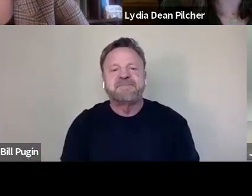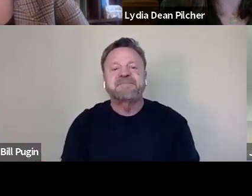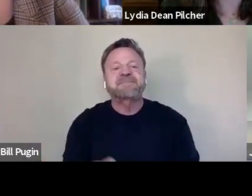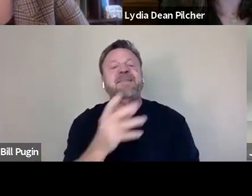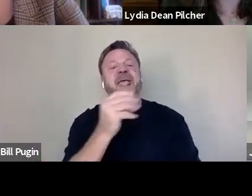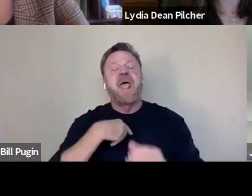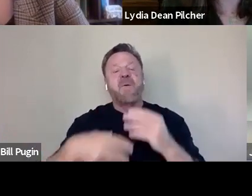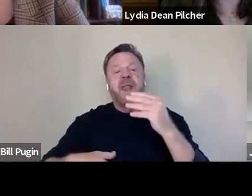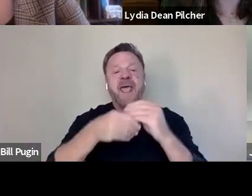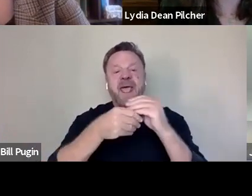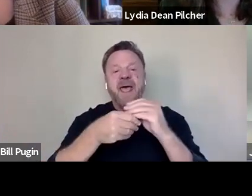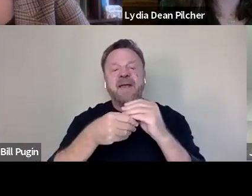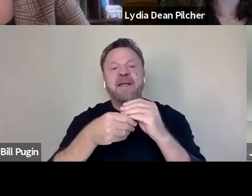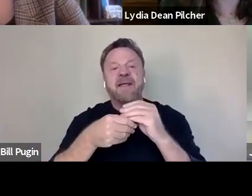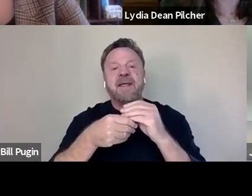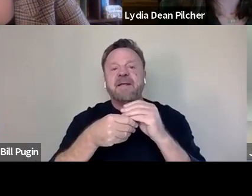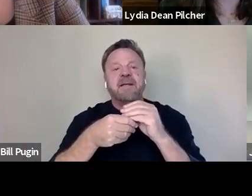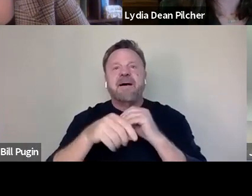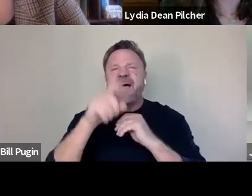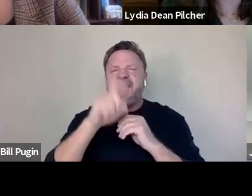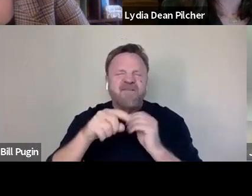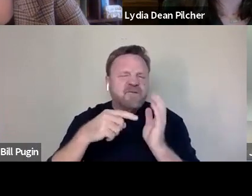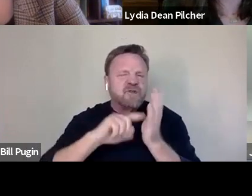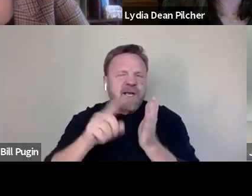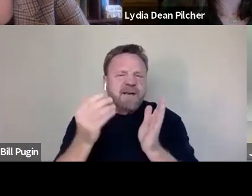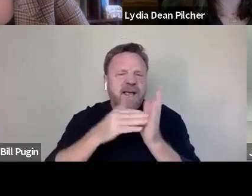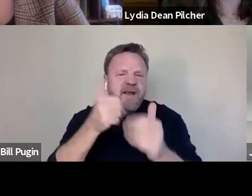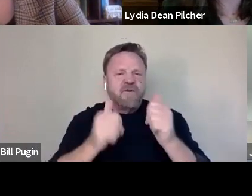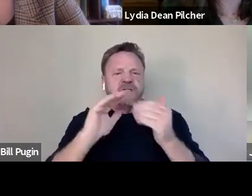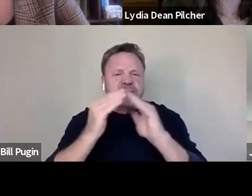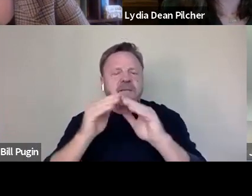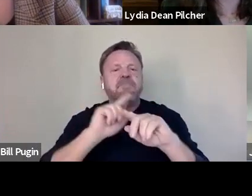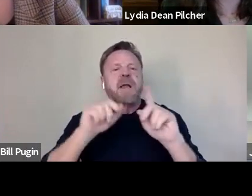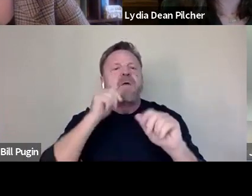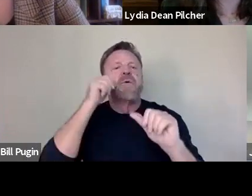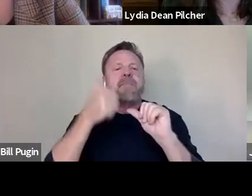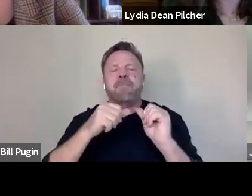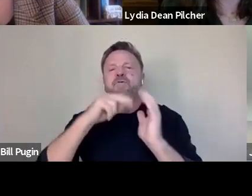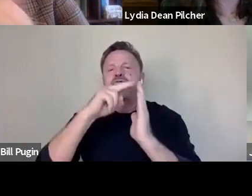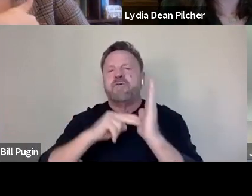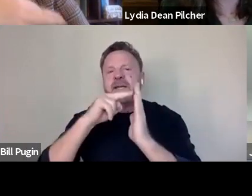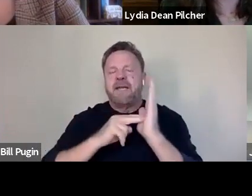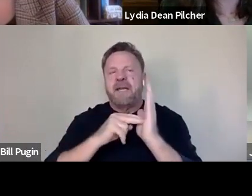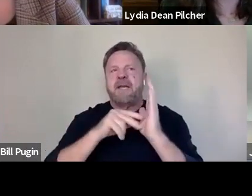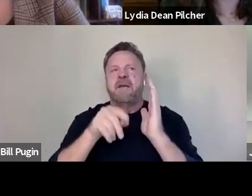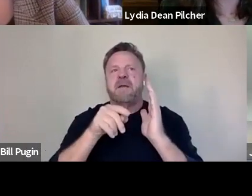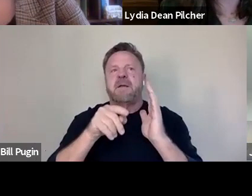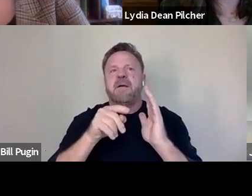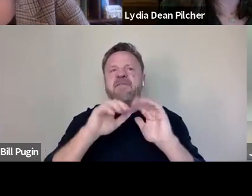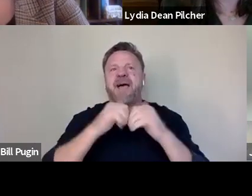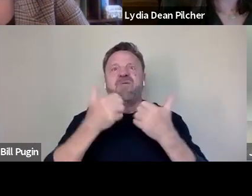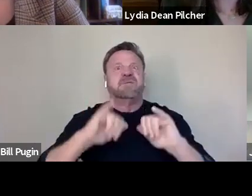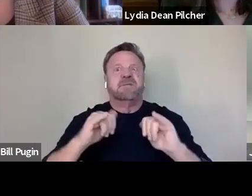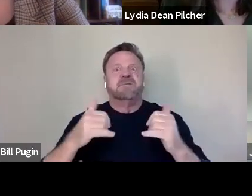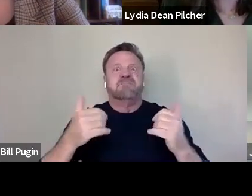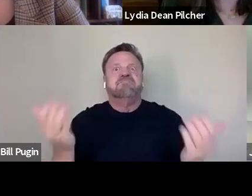that I'd have to double check on which city, but I do remember reading in terms of the way it's still here today,